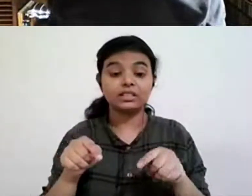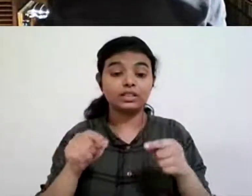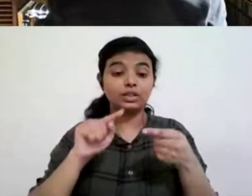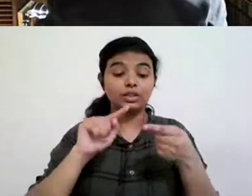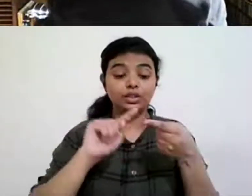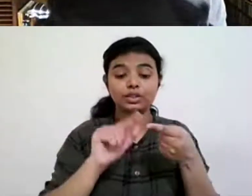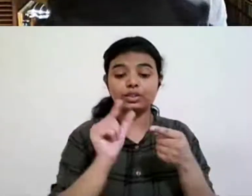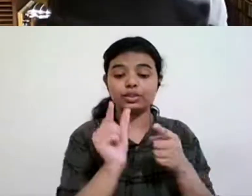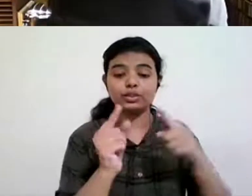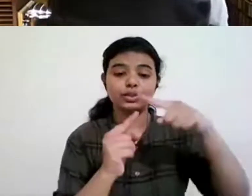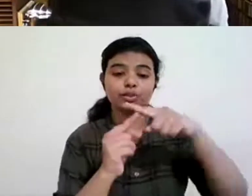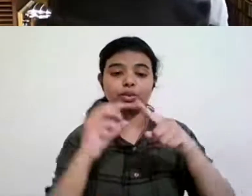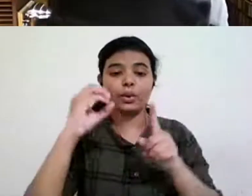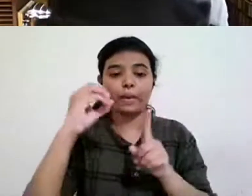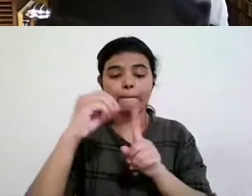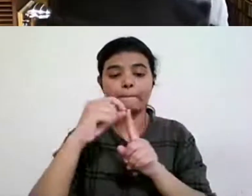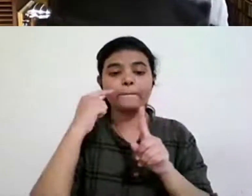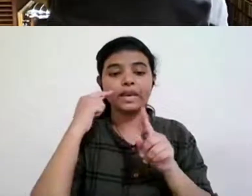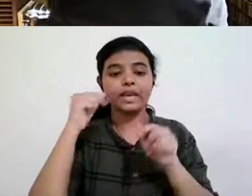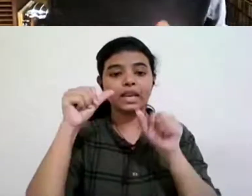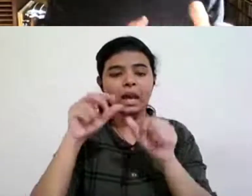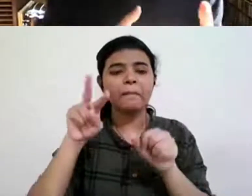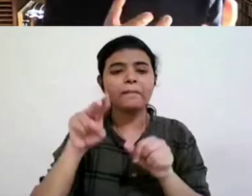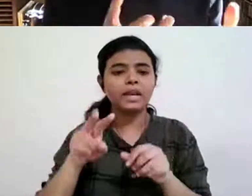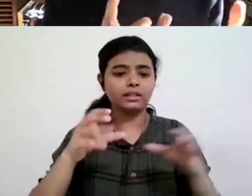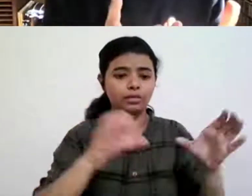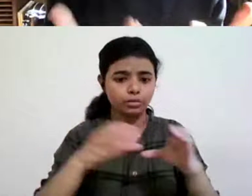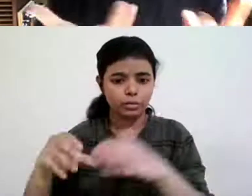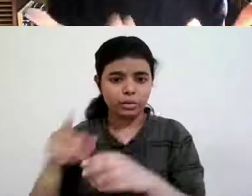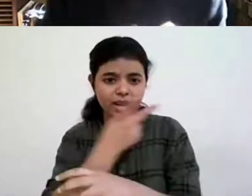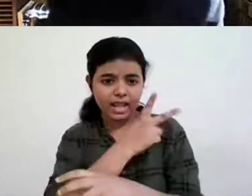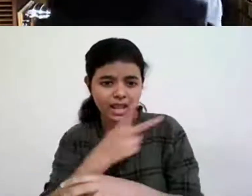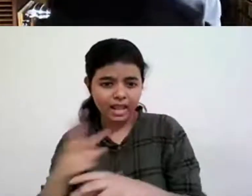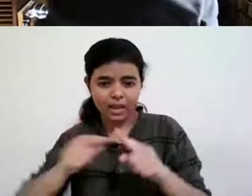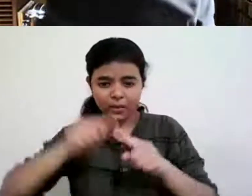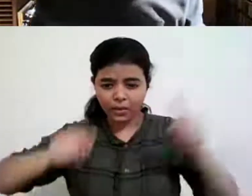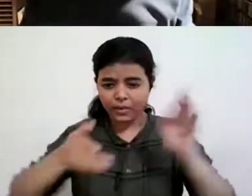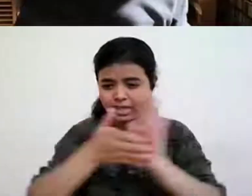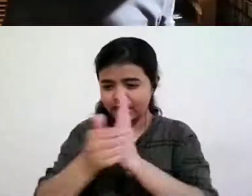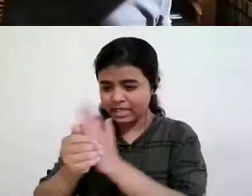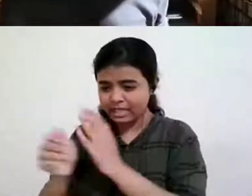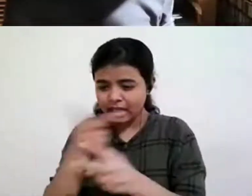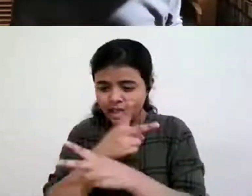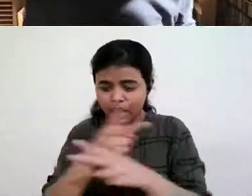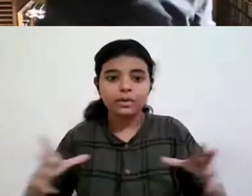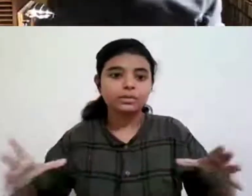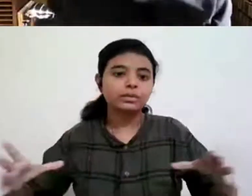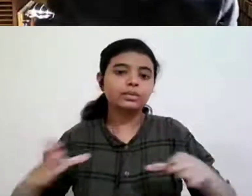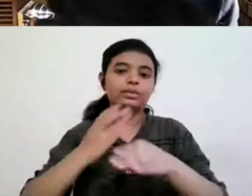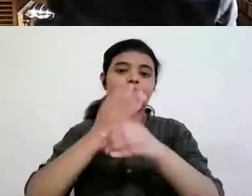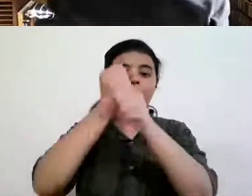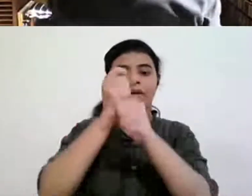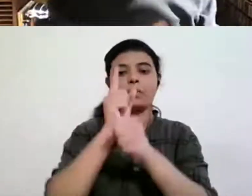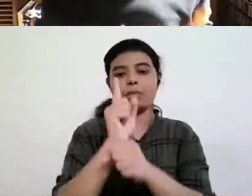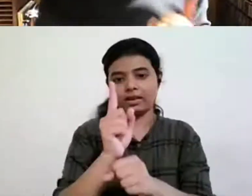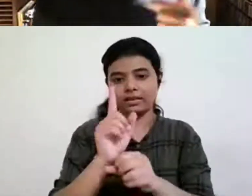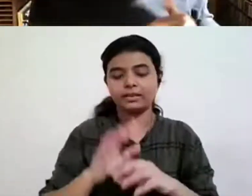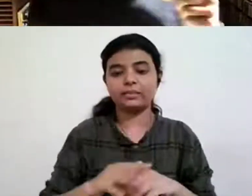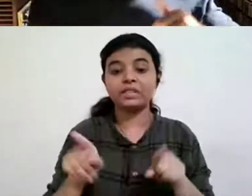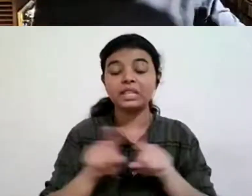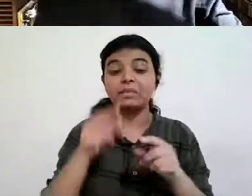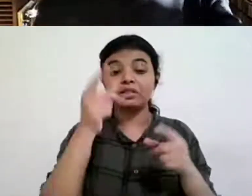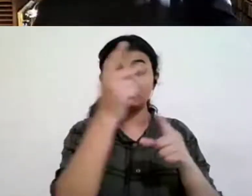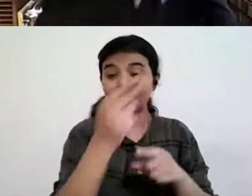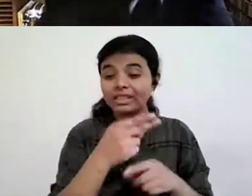inclusion. And yeah, of course, it would be wonderful if all the designers would do that. But however,